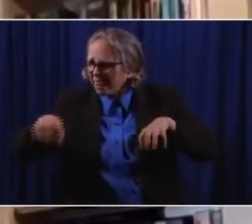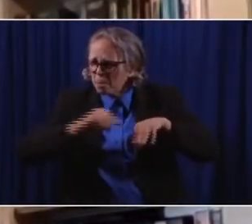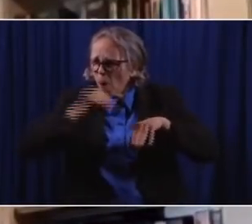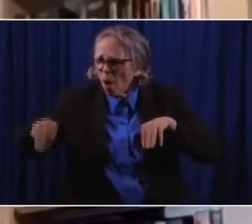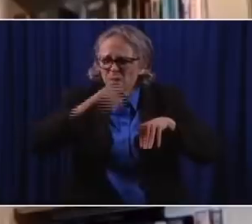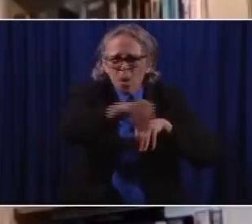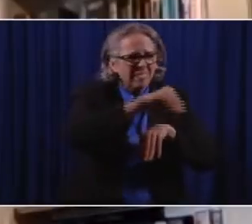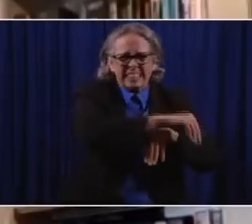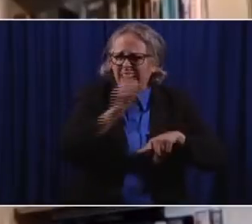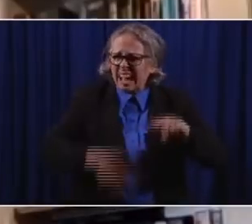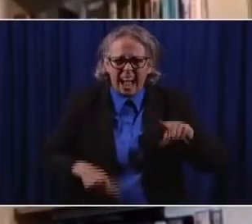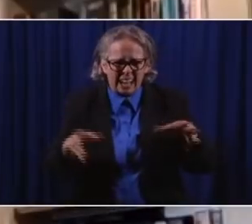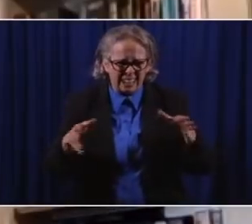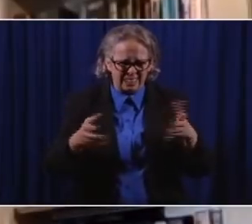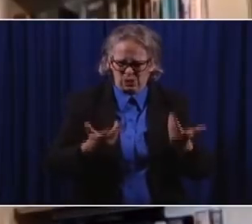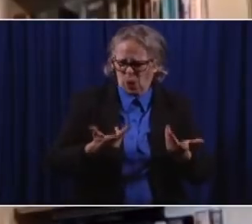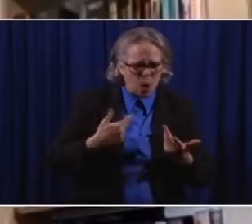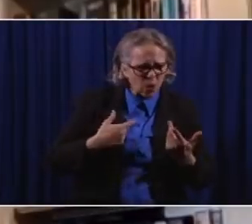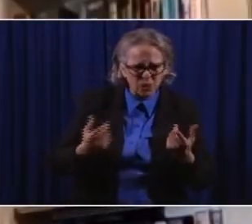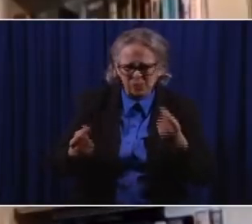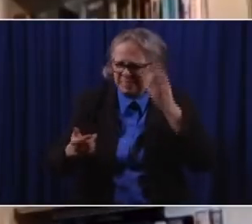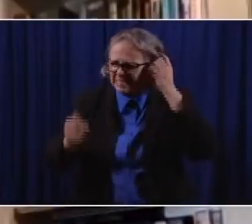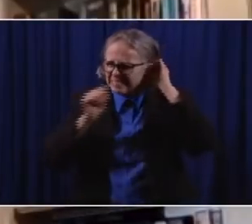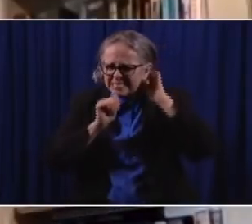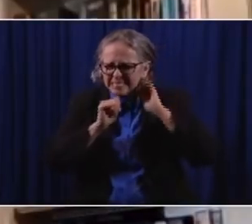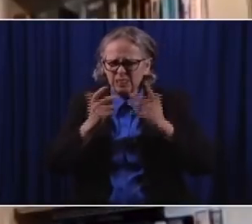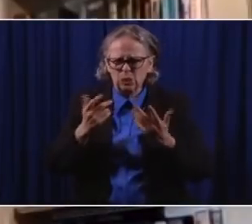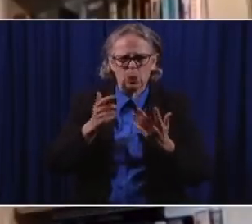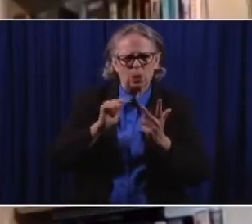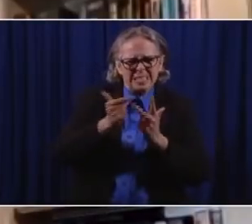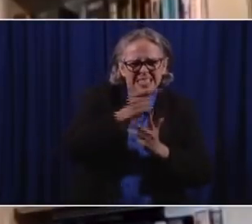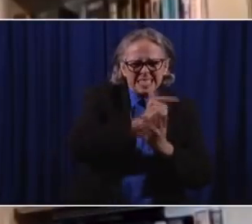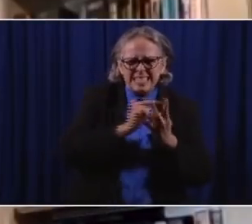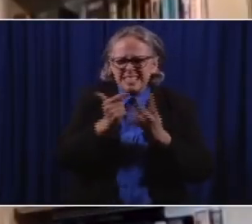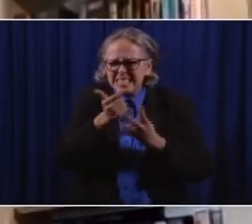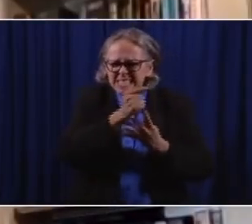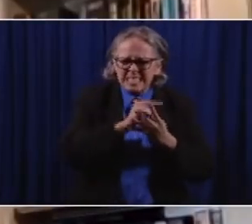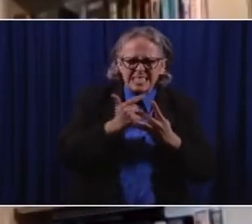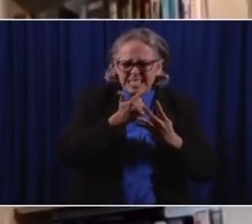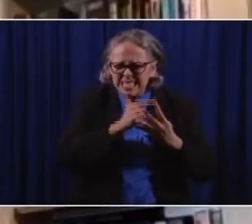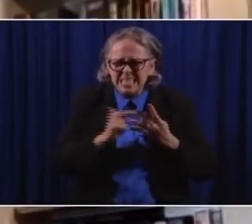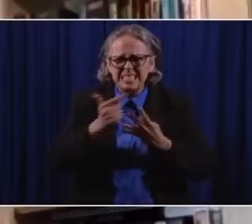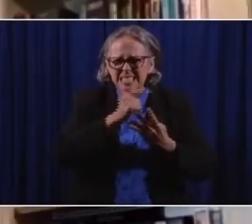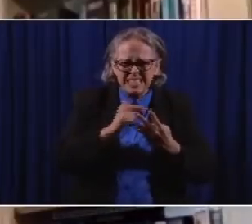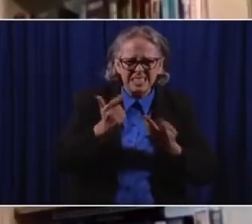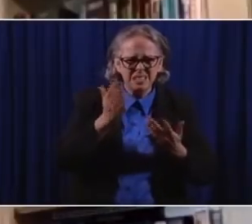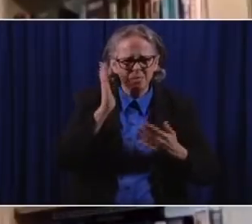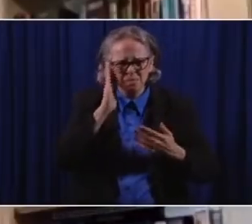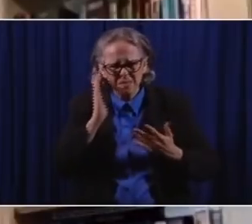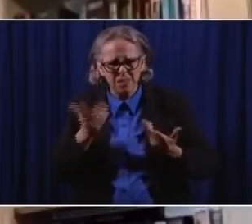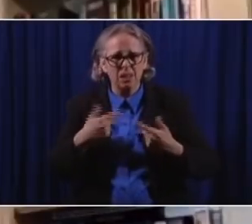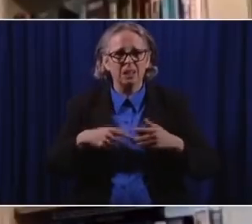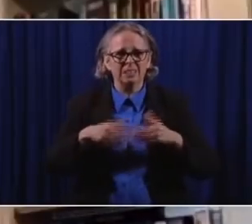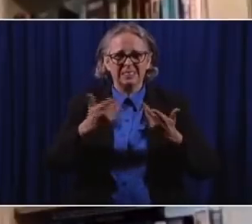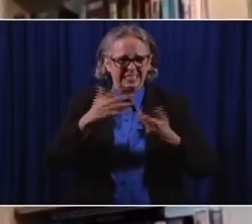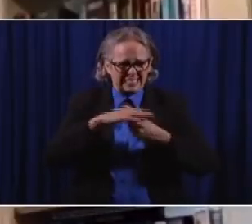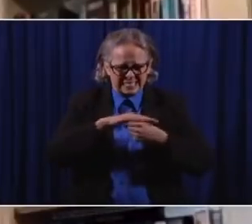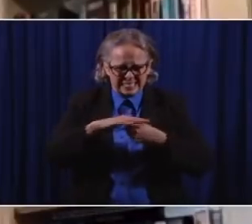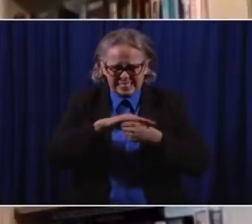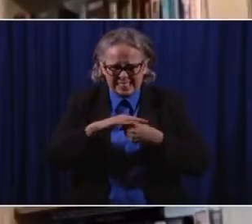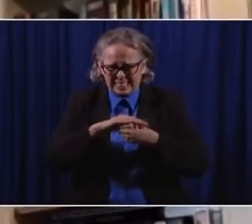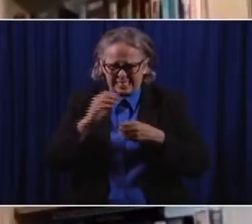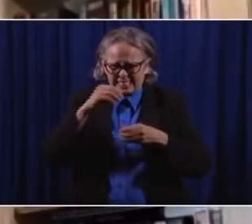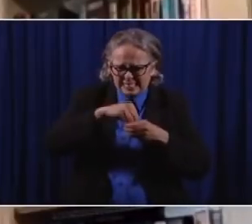patience with everyone as we set aside, a spot, in that home so that we can sort of isolate in